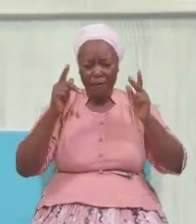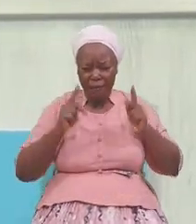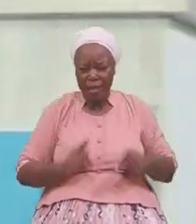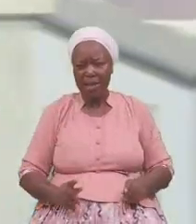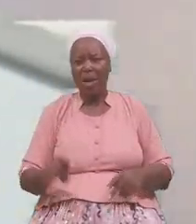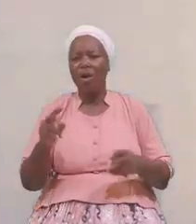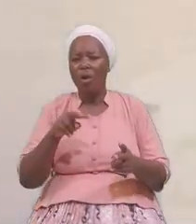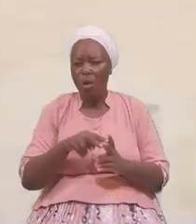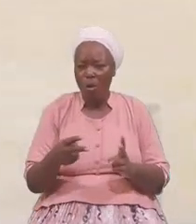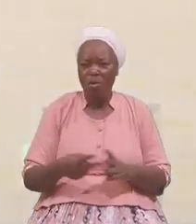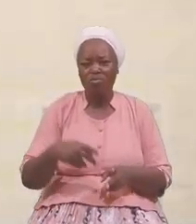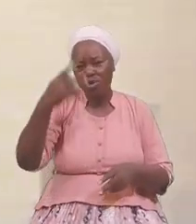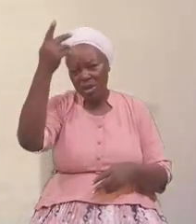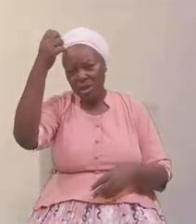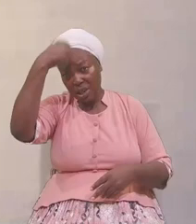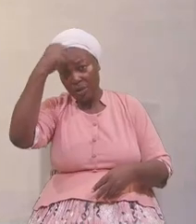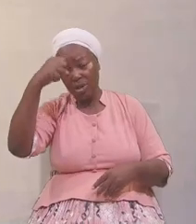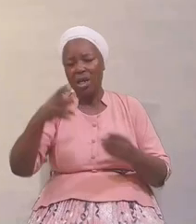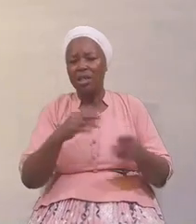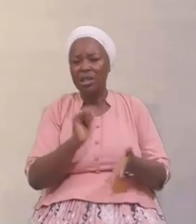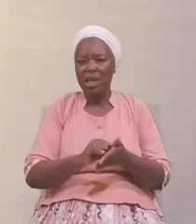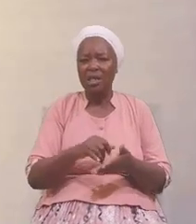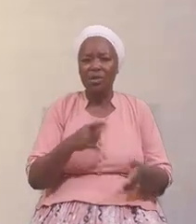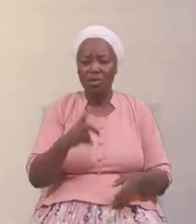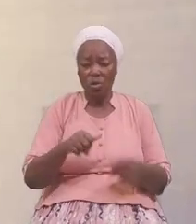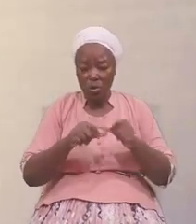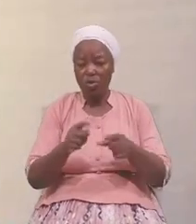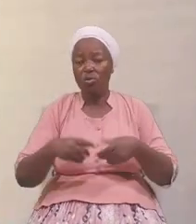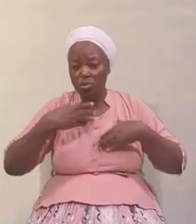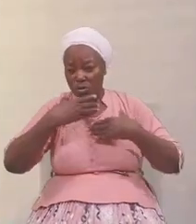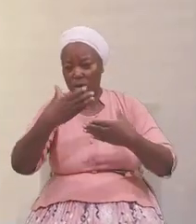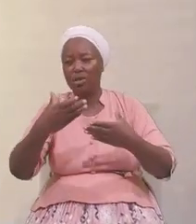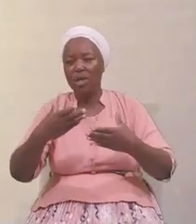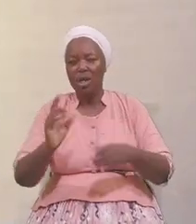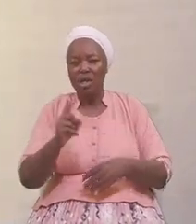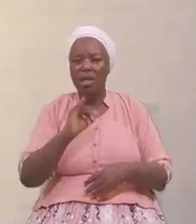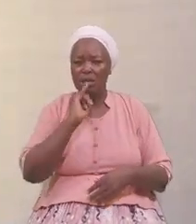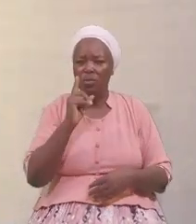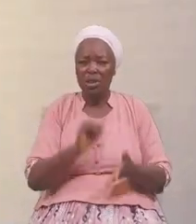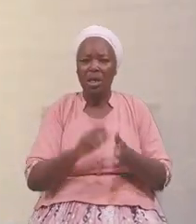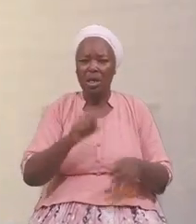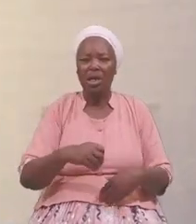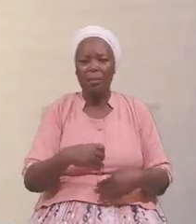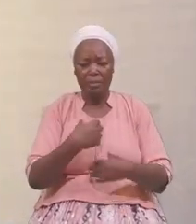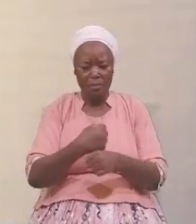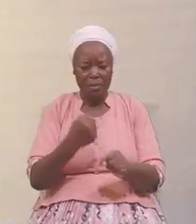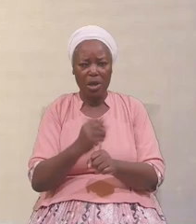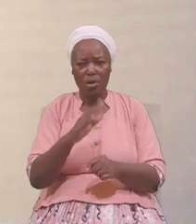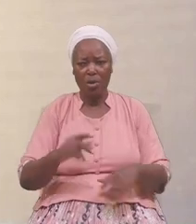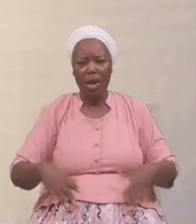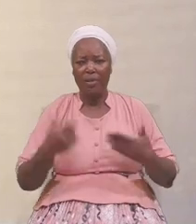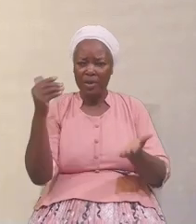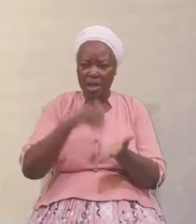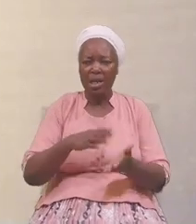or psychological, that you keep on shouting, here is the one that can remake your life. Here is